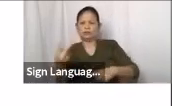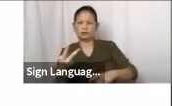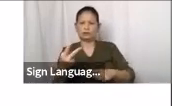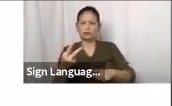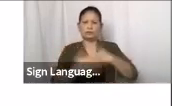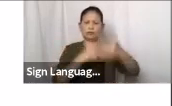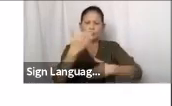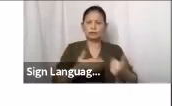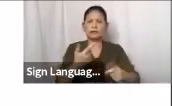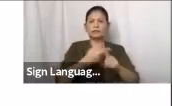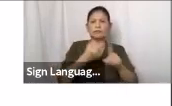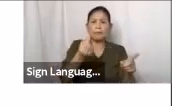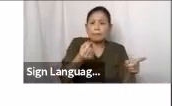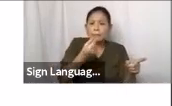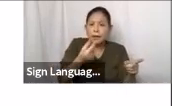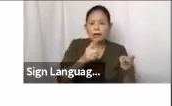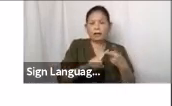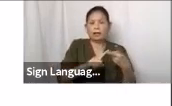even through castration.